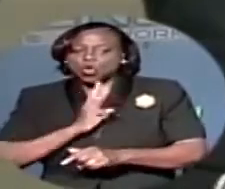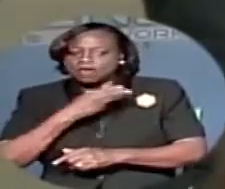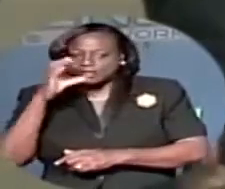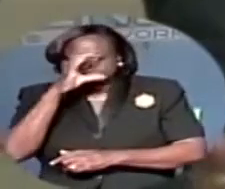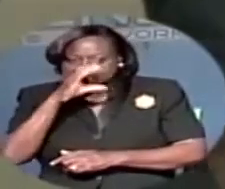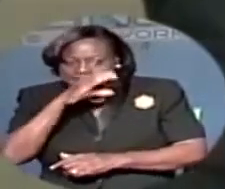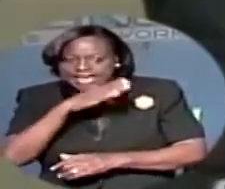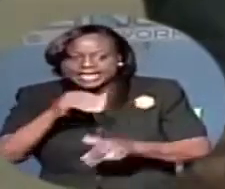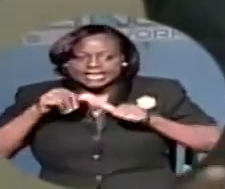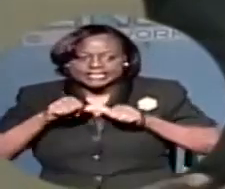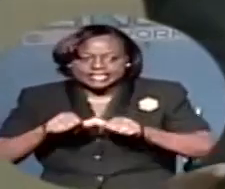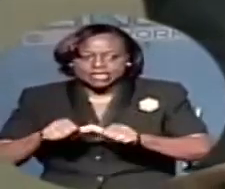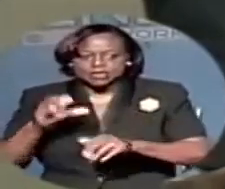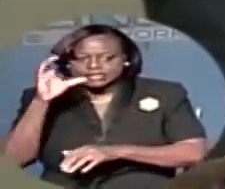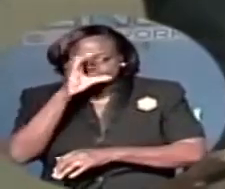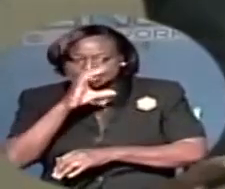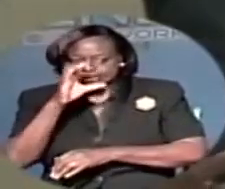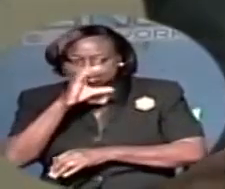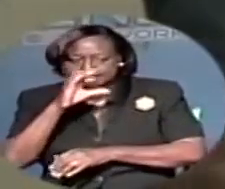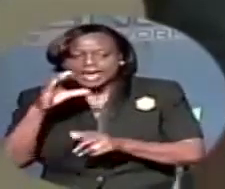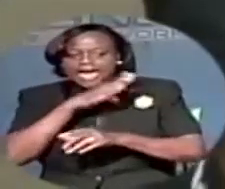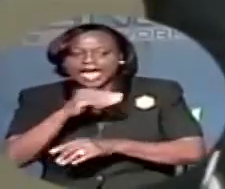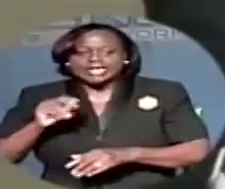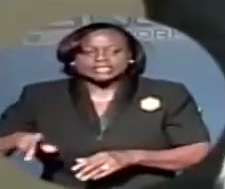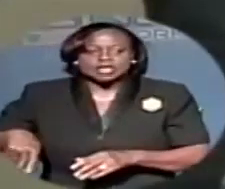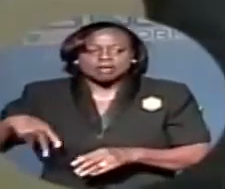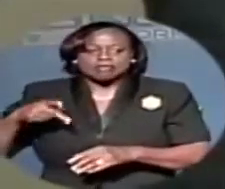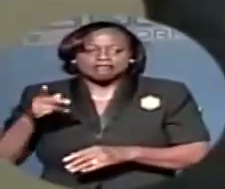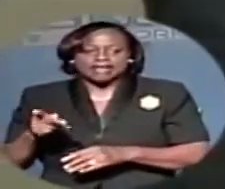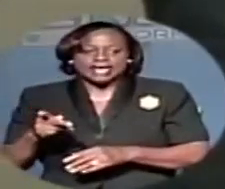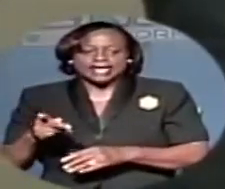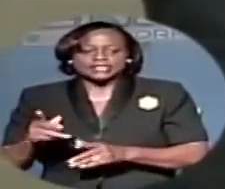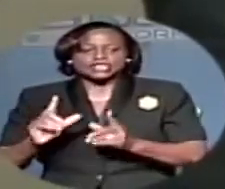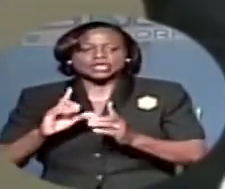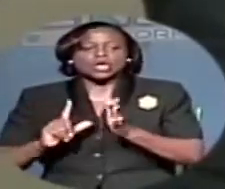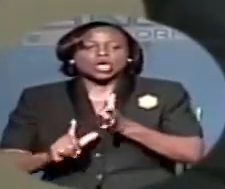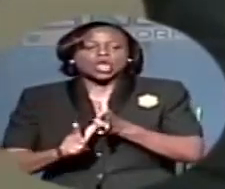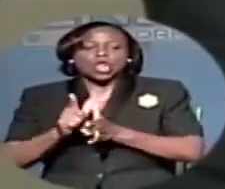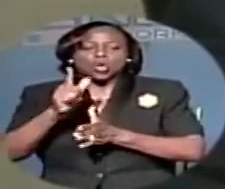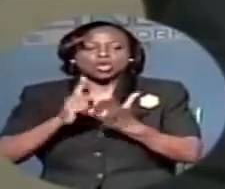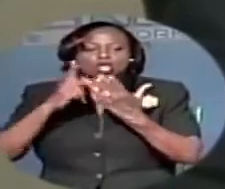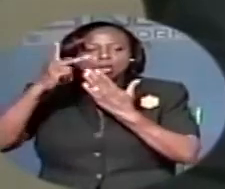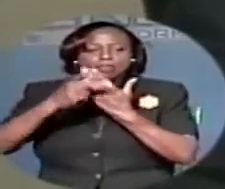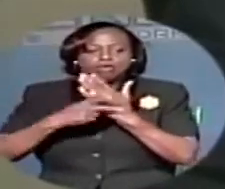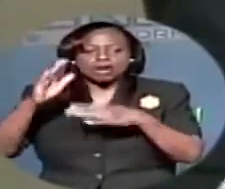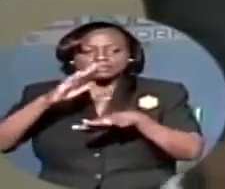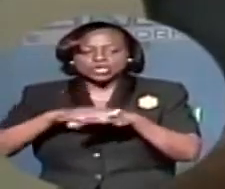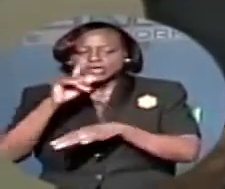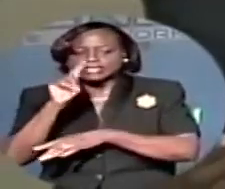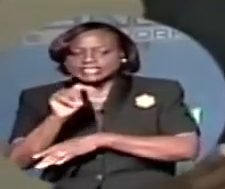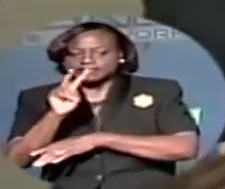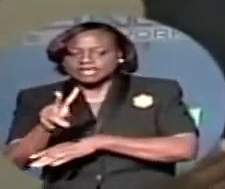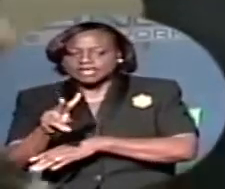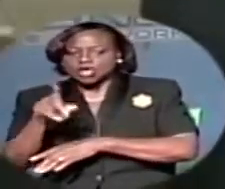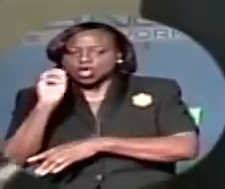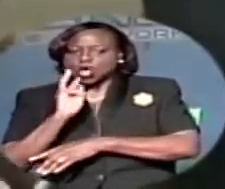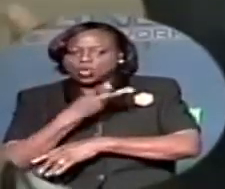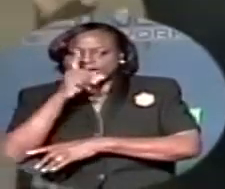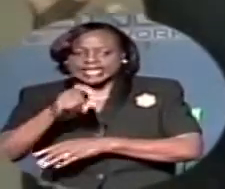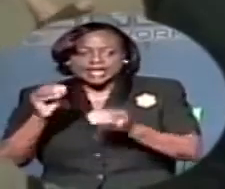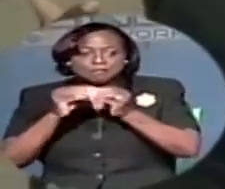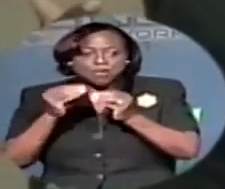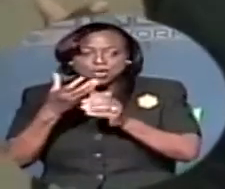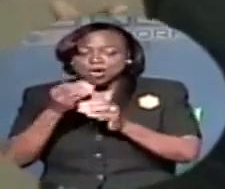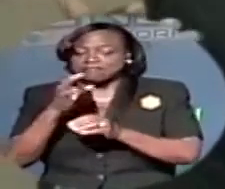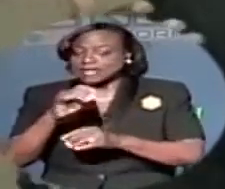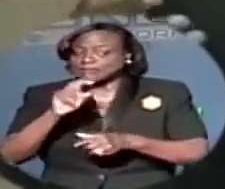we continue to seek, and we will continue to seek to provide local programs on television. We actually need more of them. So if anybody's out